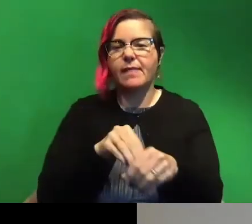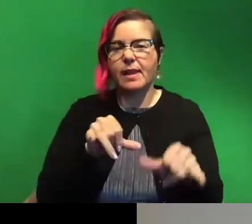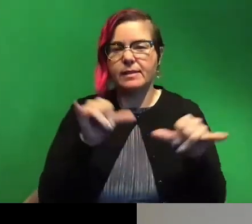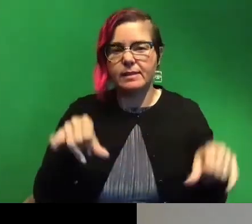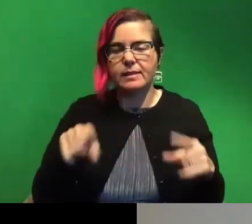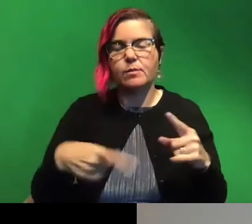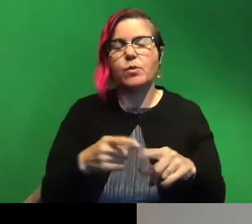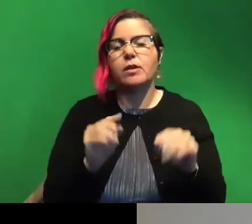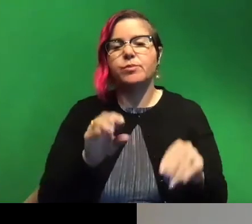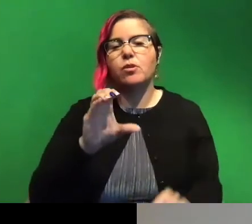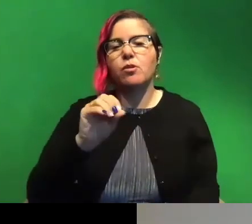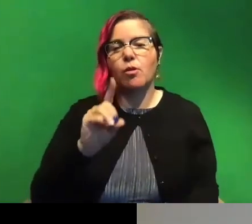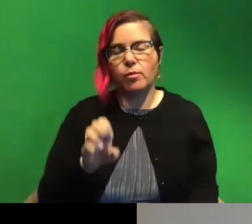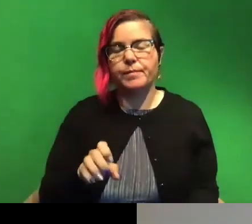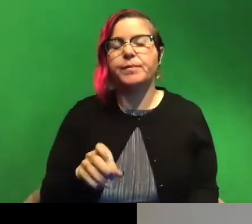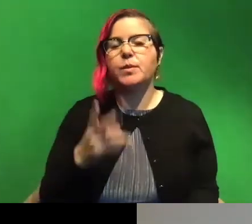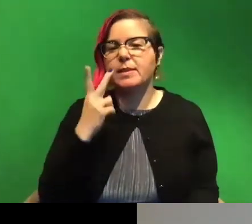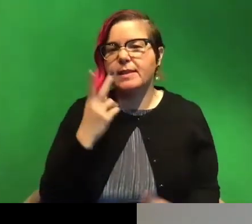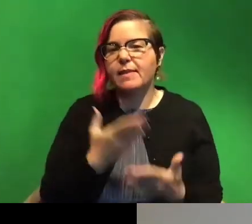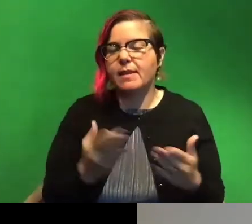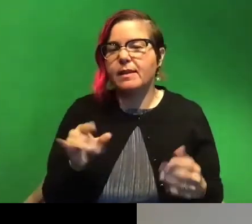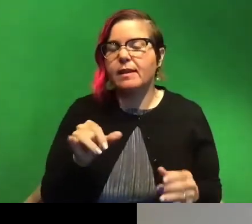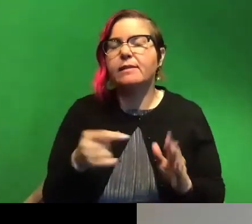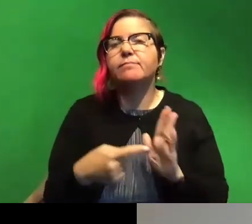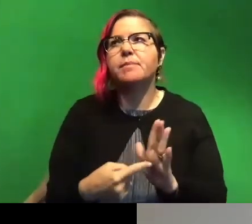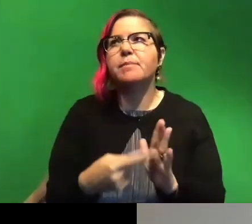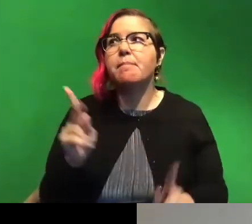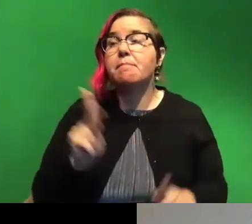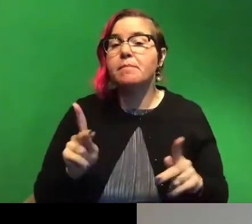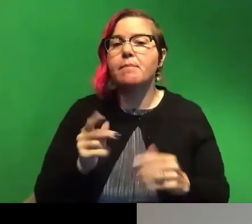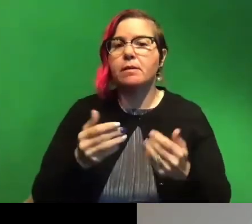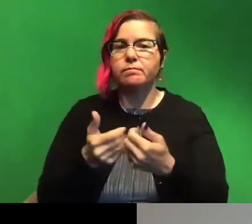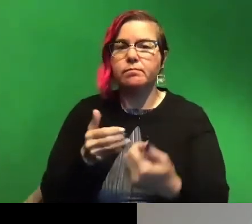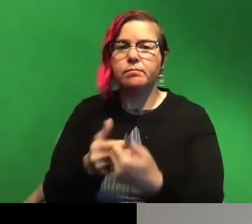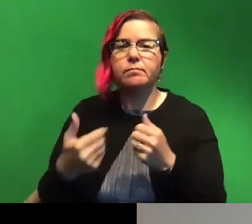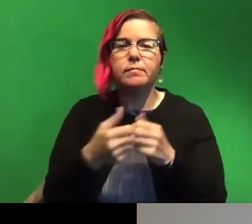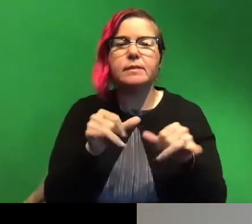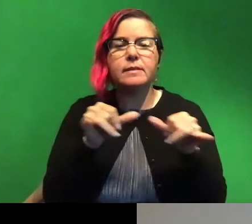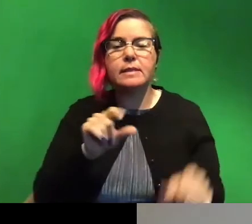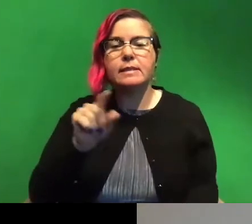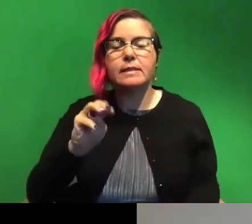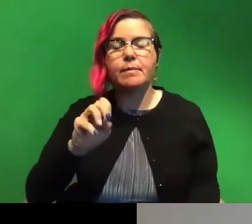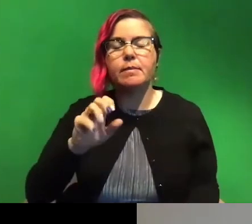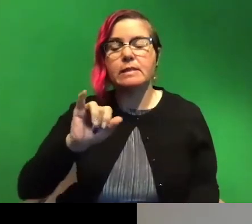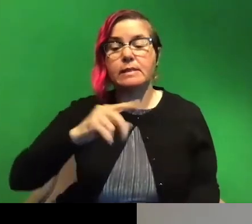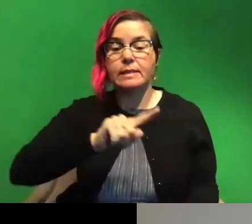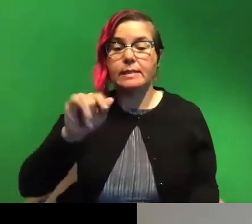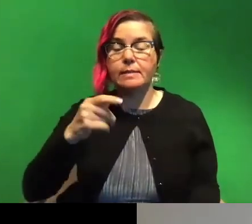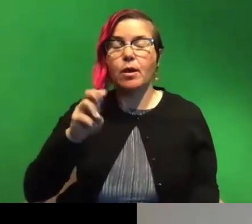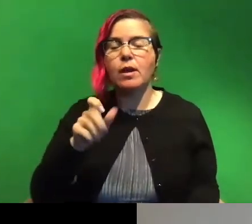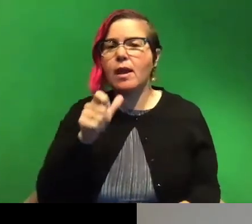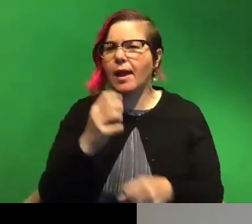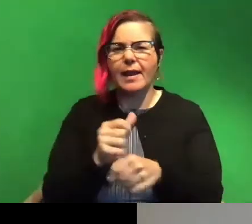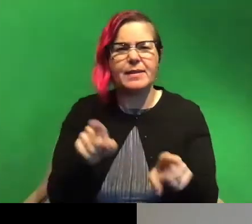coded. And so we see things like people being sorted by systems and their zip code and not receiving the same assistance for maybe